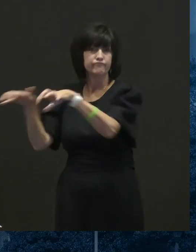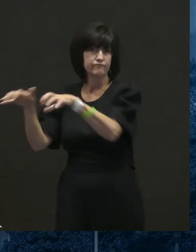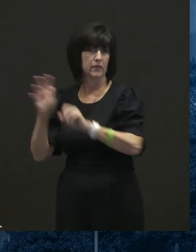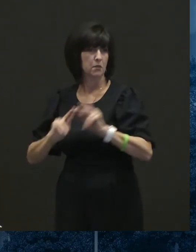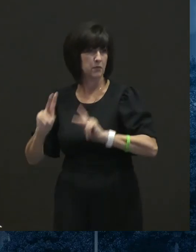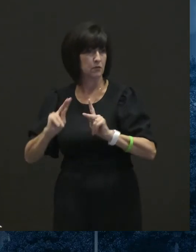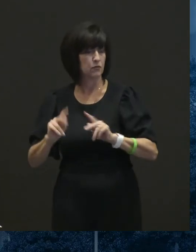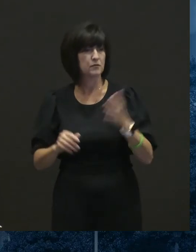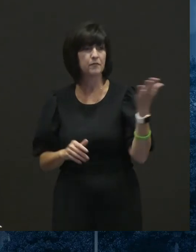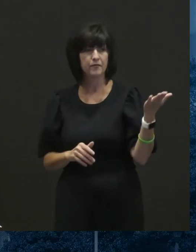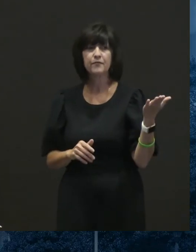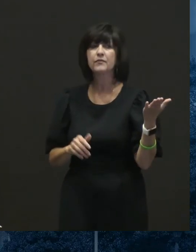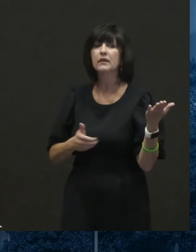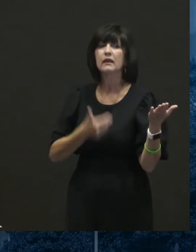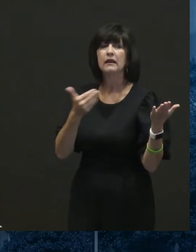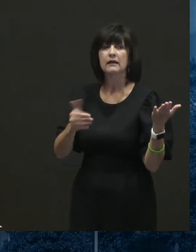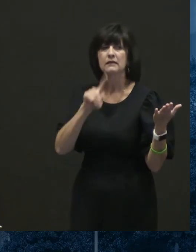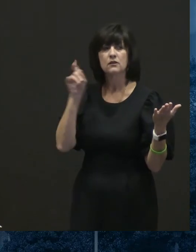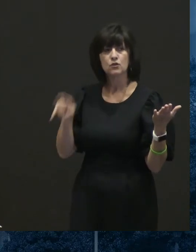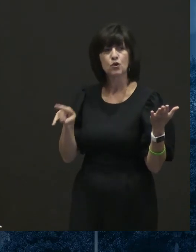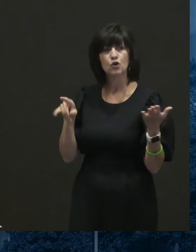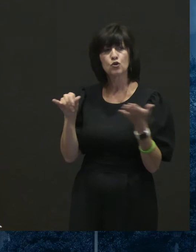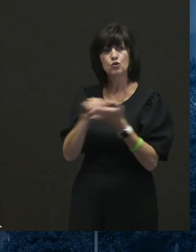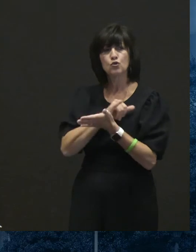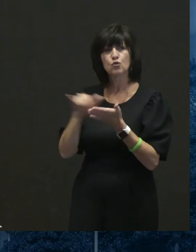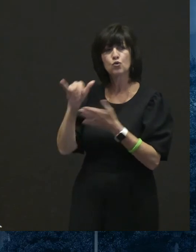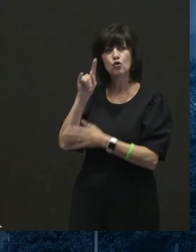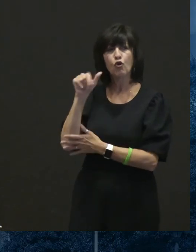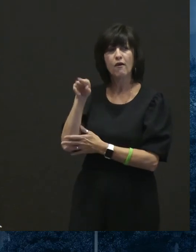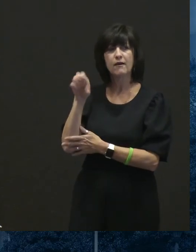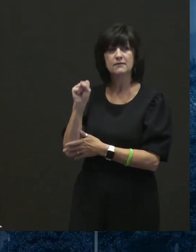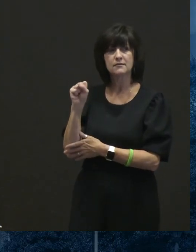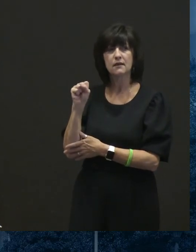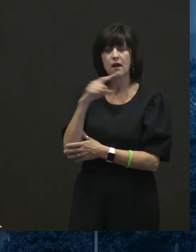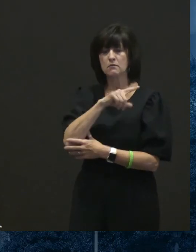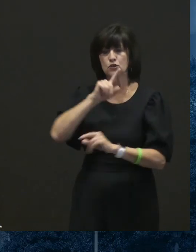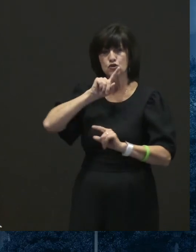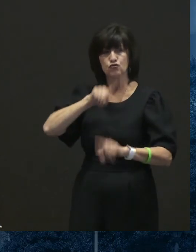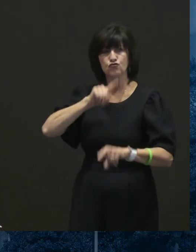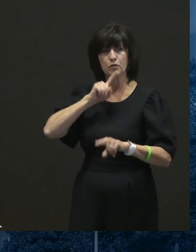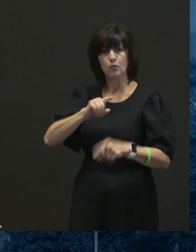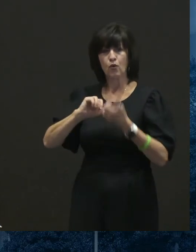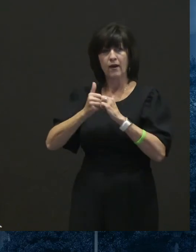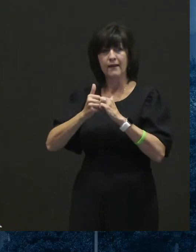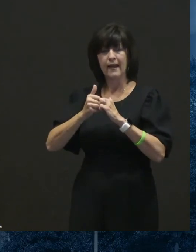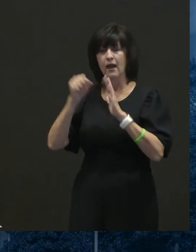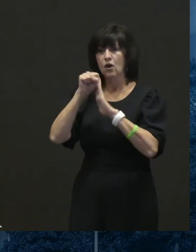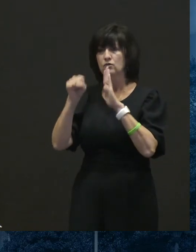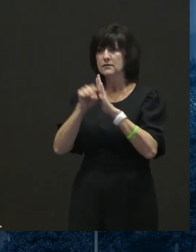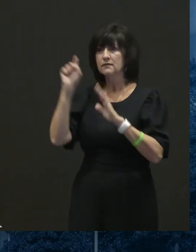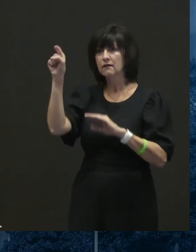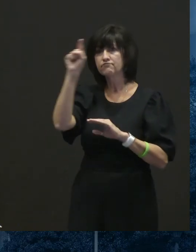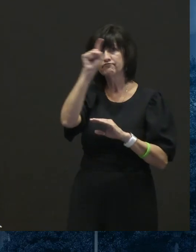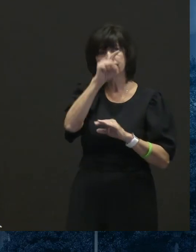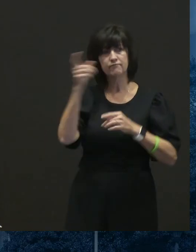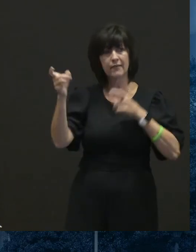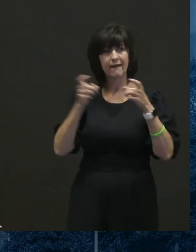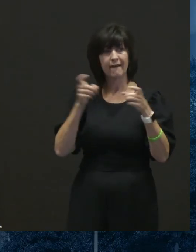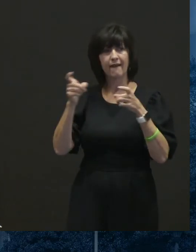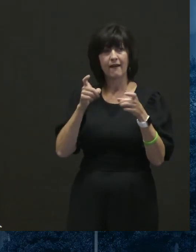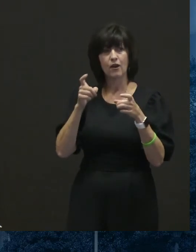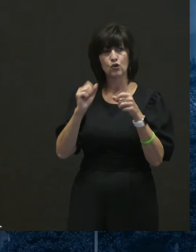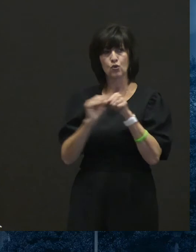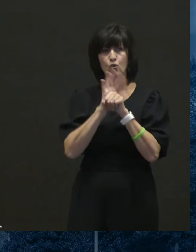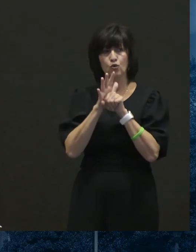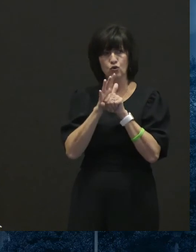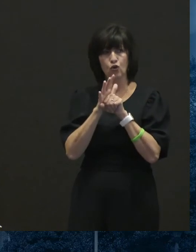education reporter. New York Times report on how states are handling coronavirus in schools reported that Delaware is